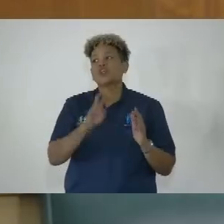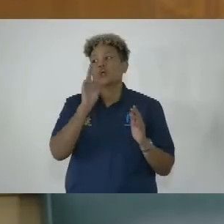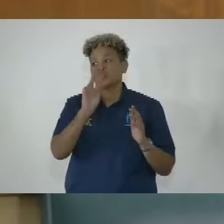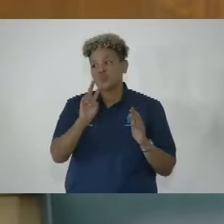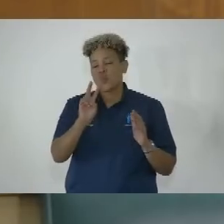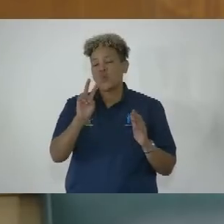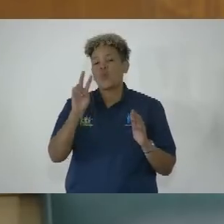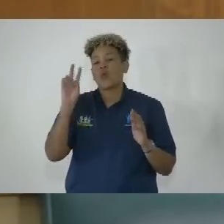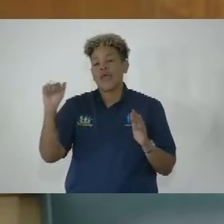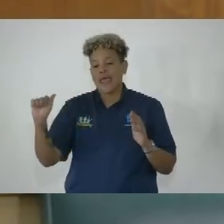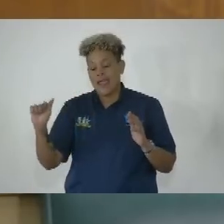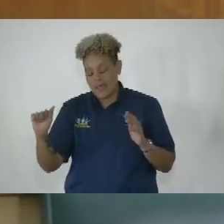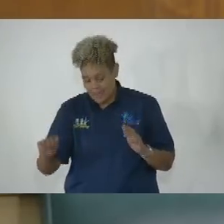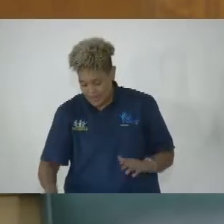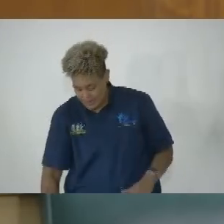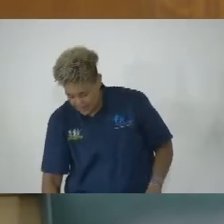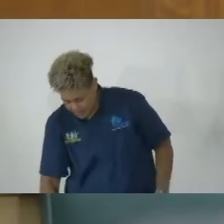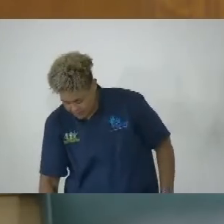2A.